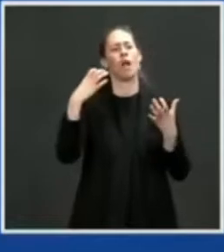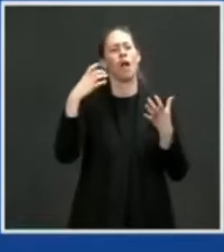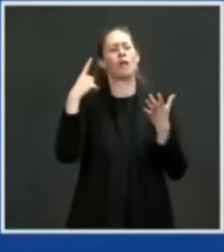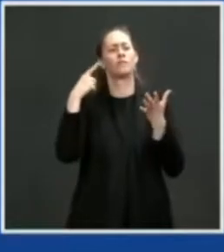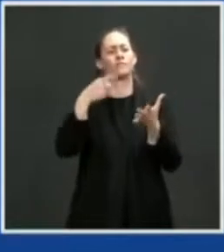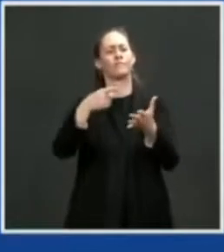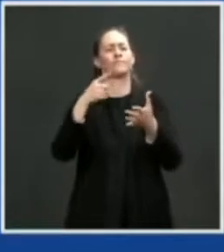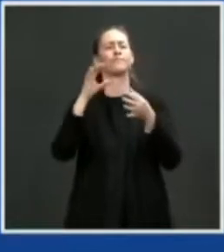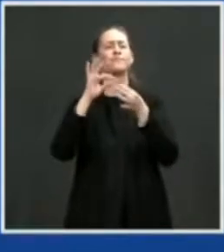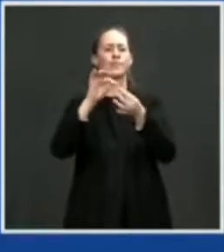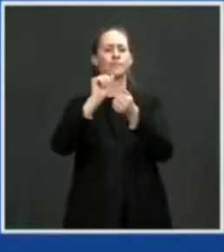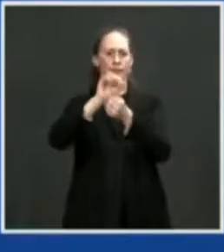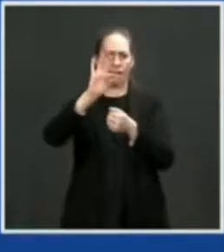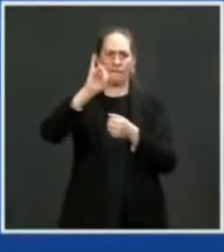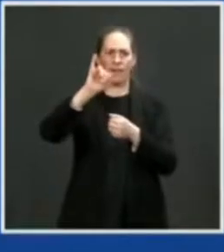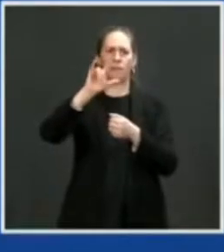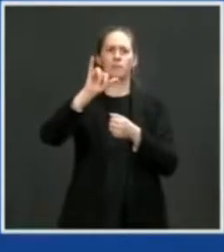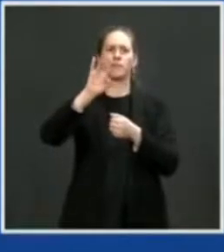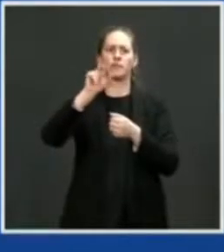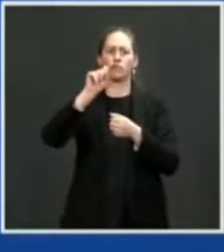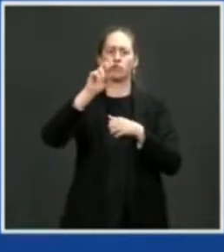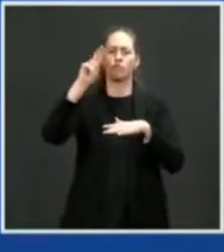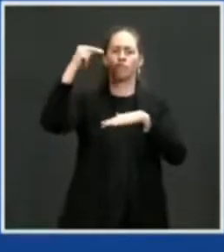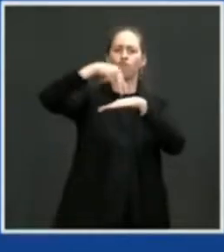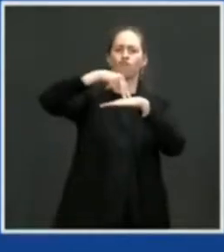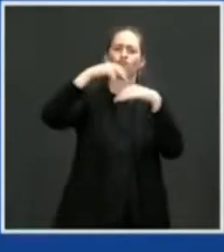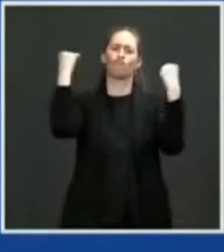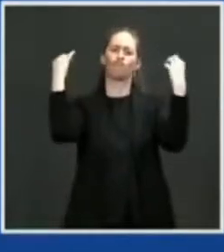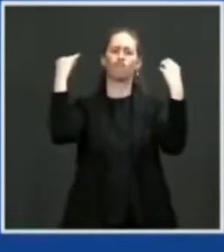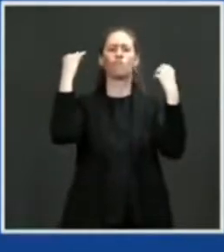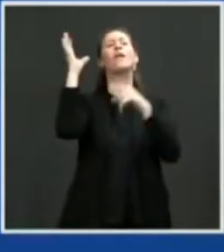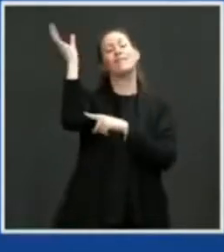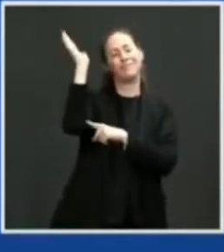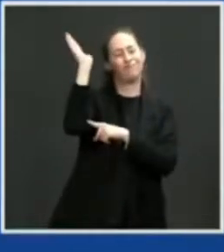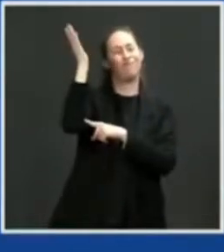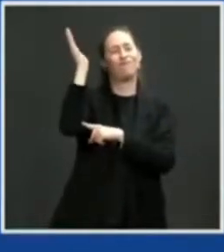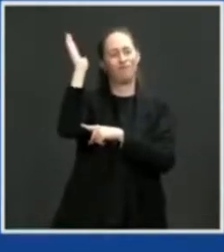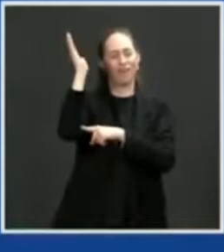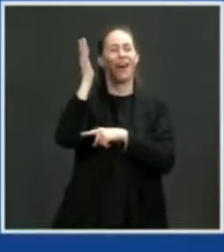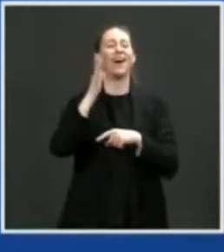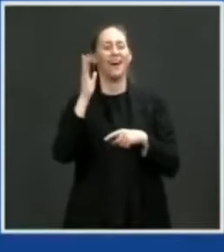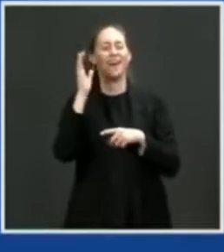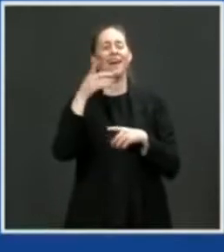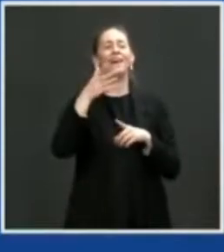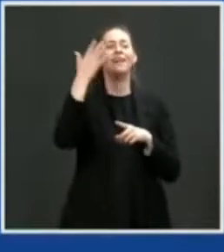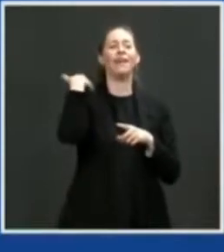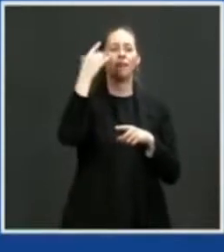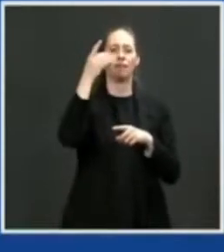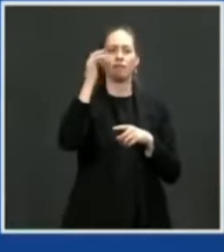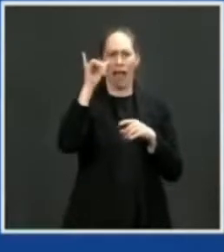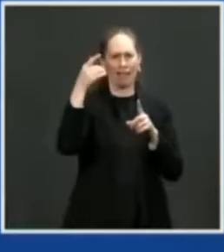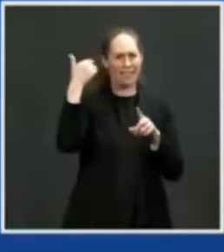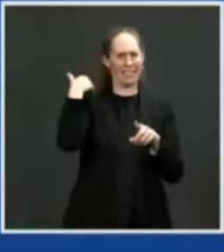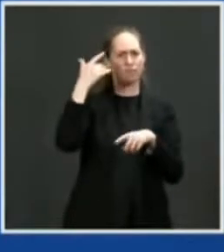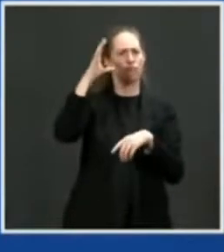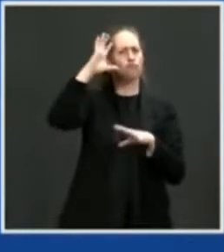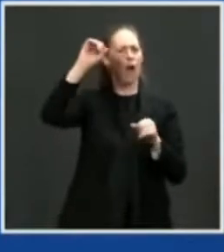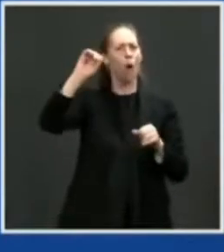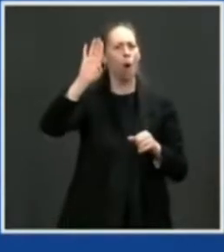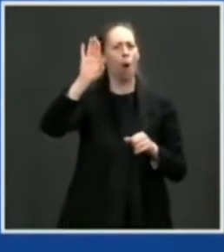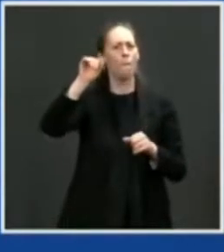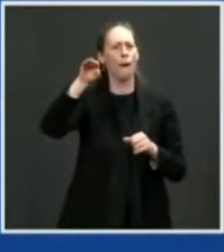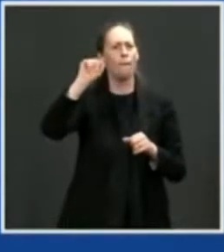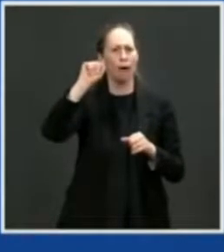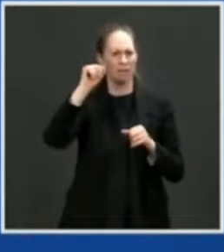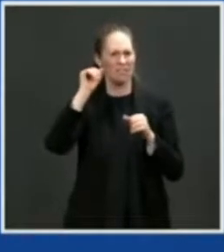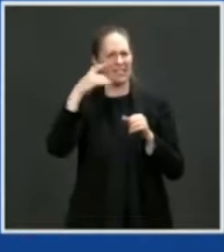Barack Obama said he believed Them the buttons filibuster are in was an a odd relic place, of aren't the they? Jim Crow era. Do you agree? Yes. If not, why